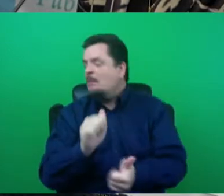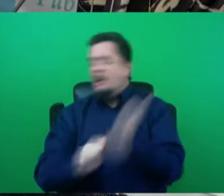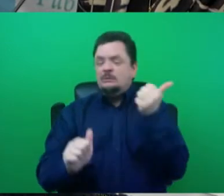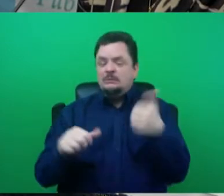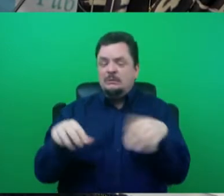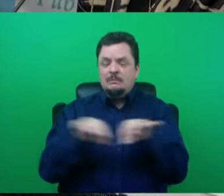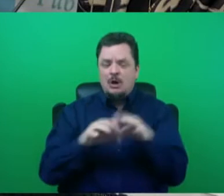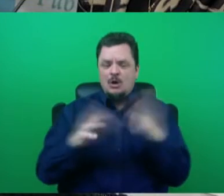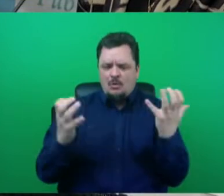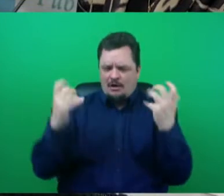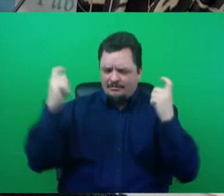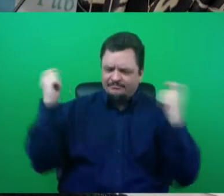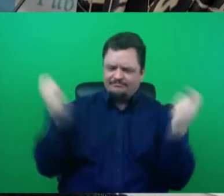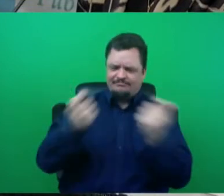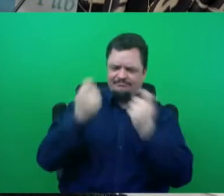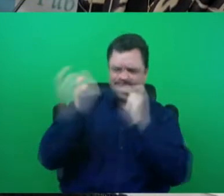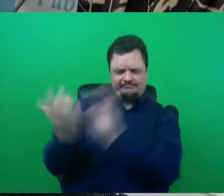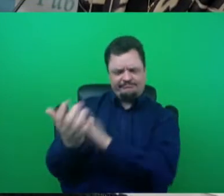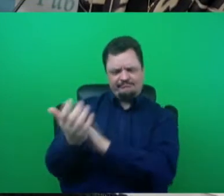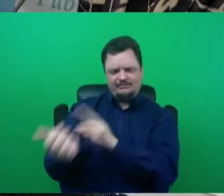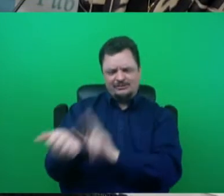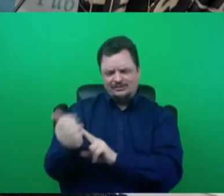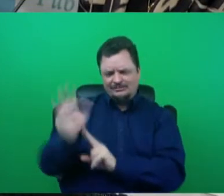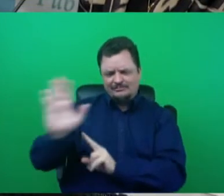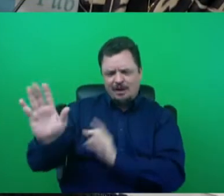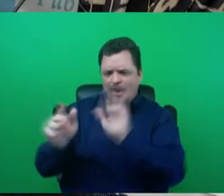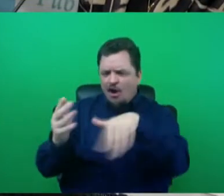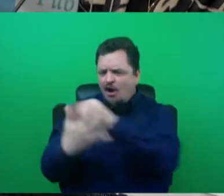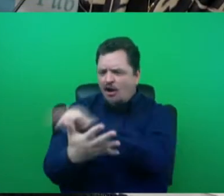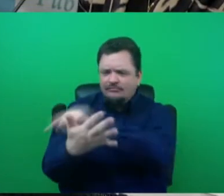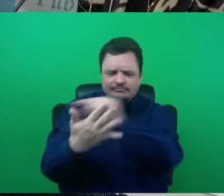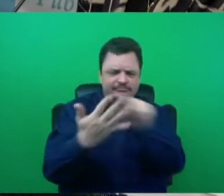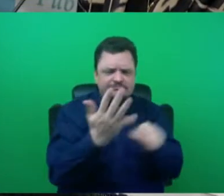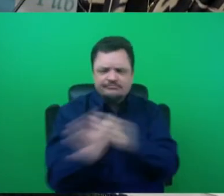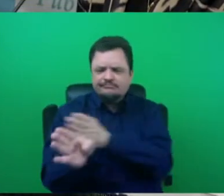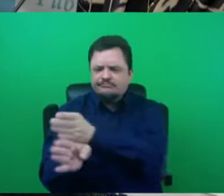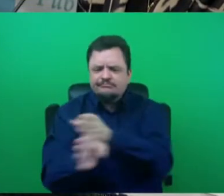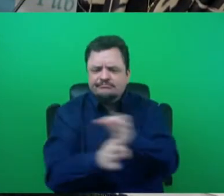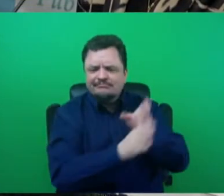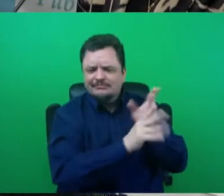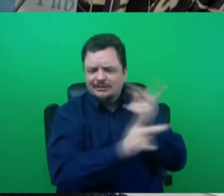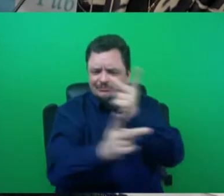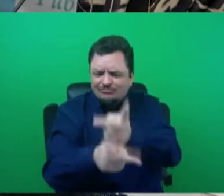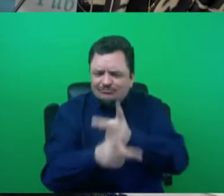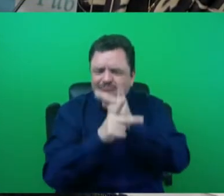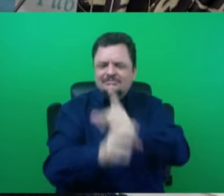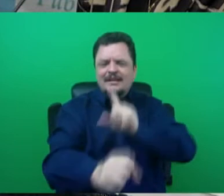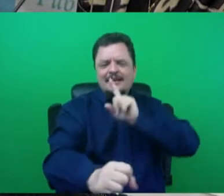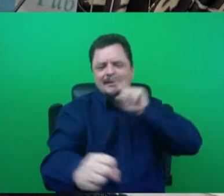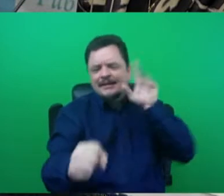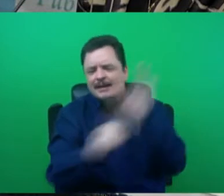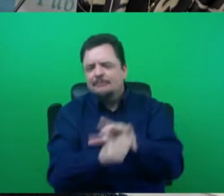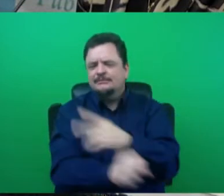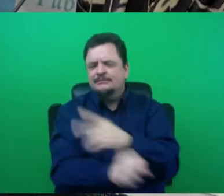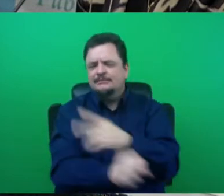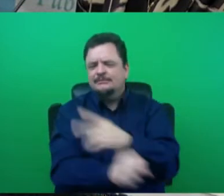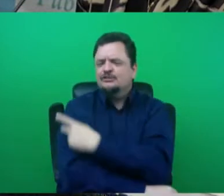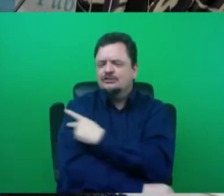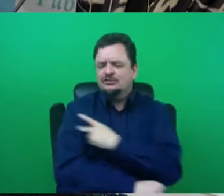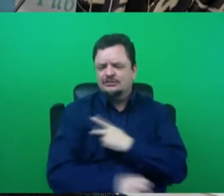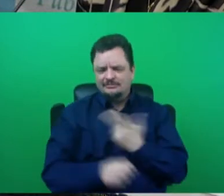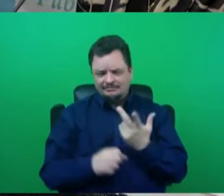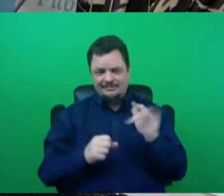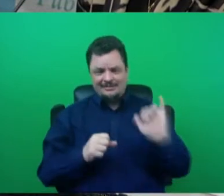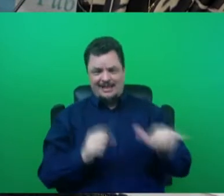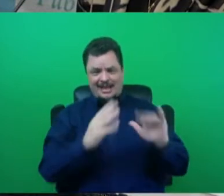their unwavering care and dedication for their patients and communities. Now, therefore, be it resolved by